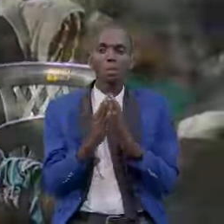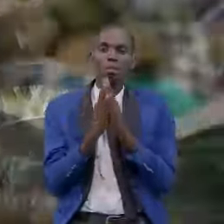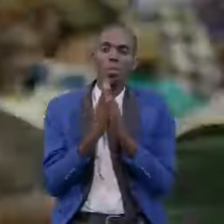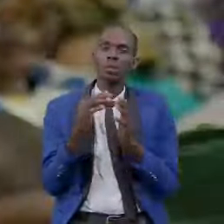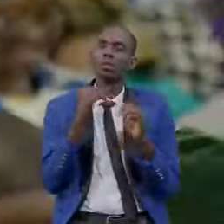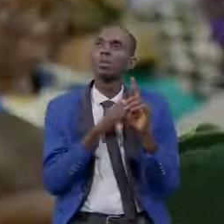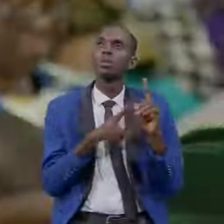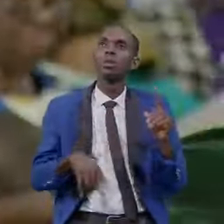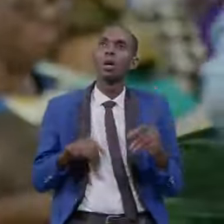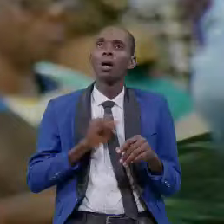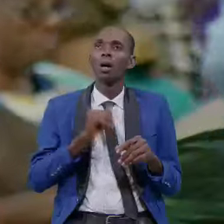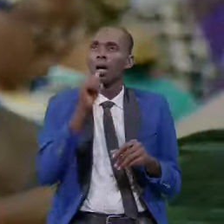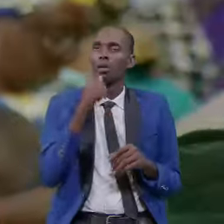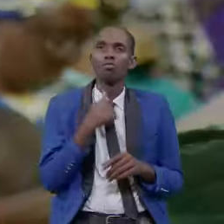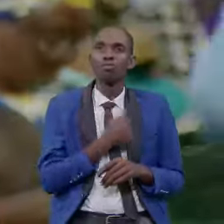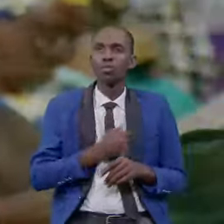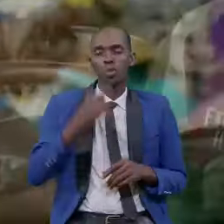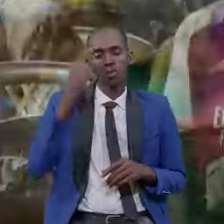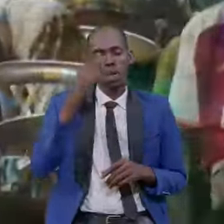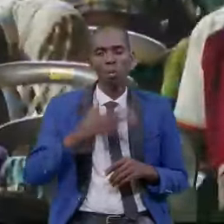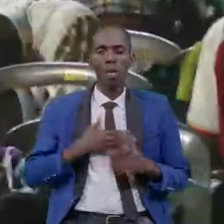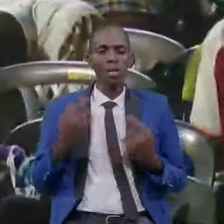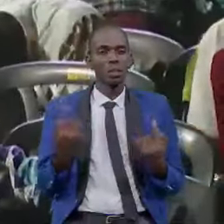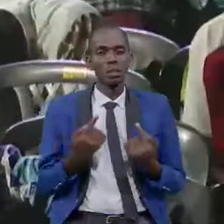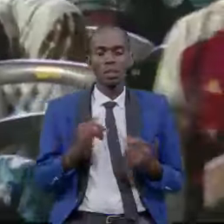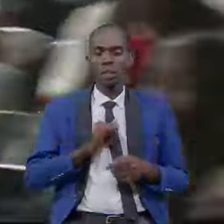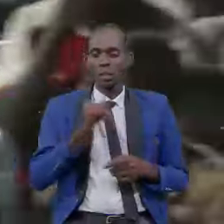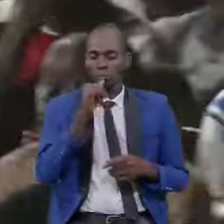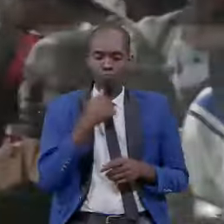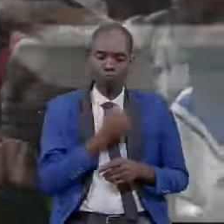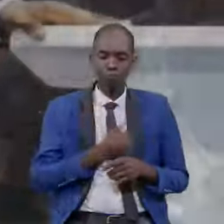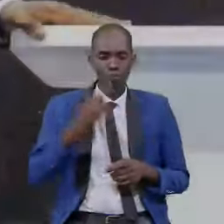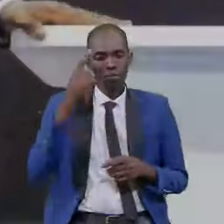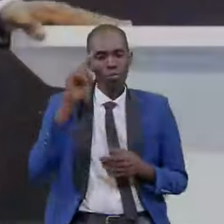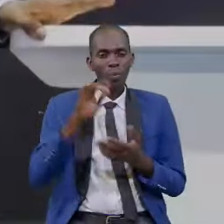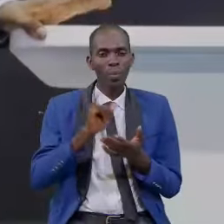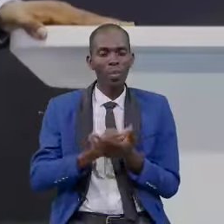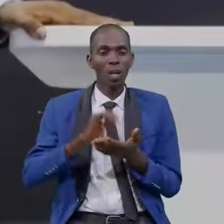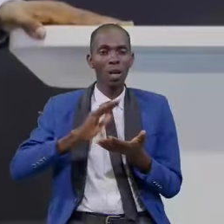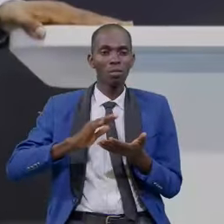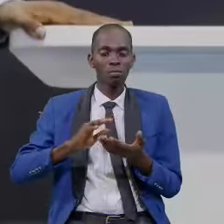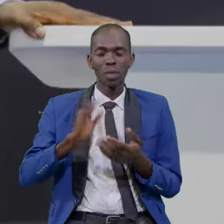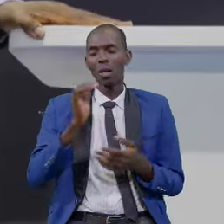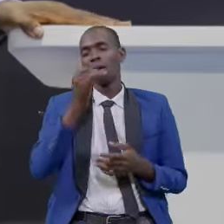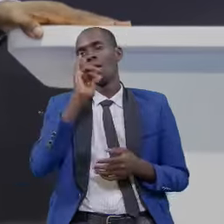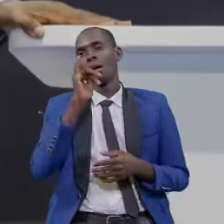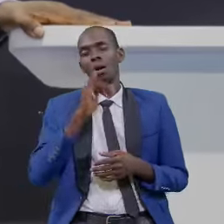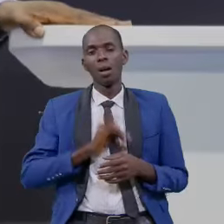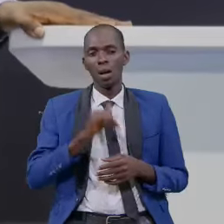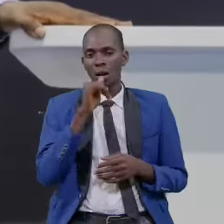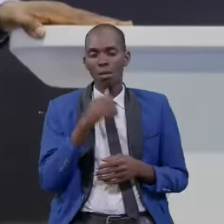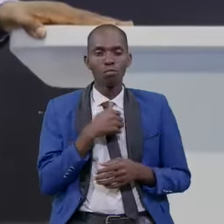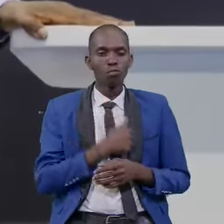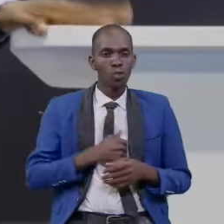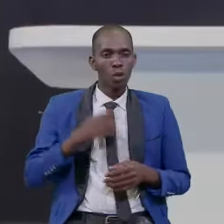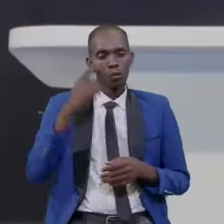I've committed. I'm sorry for that drunkenness. I'm sorry for the smoking. I'm sorry for